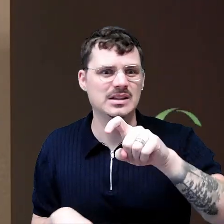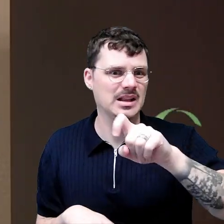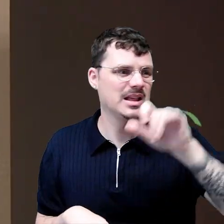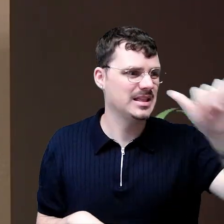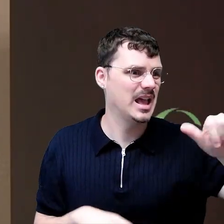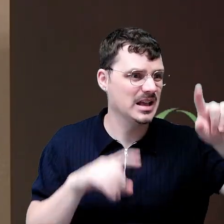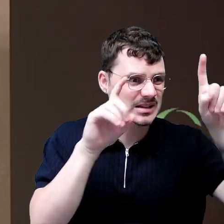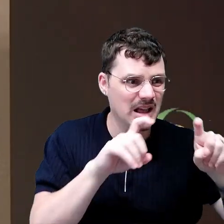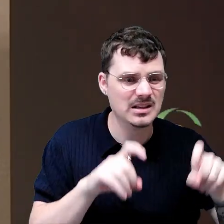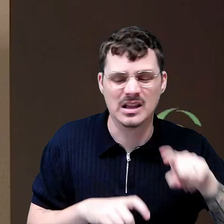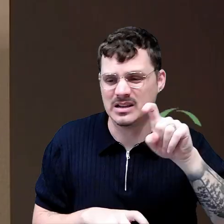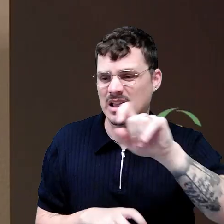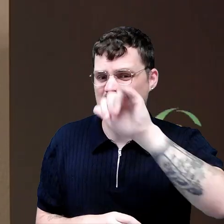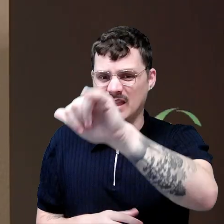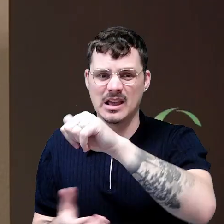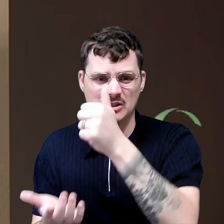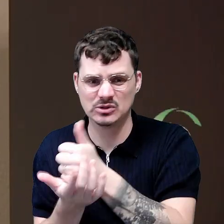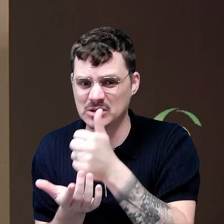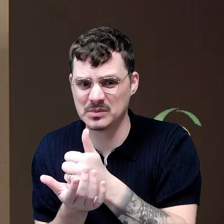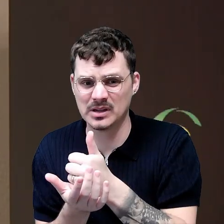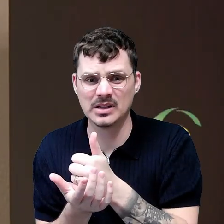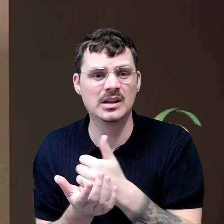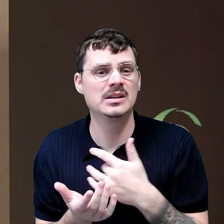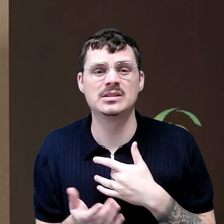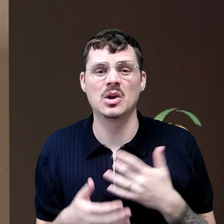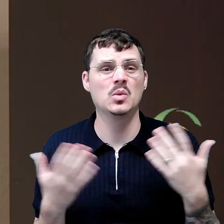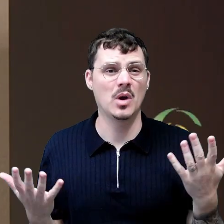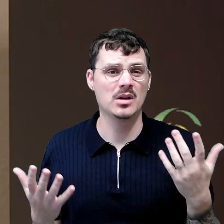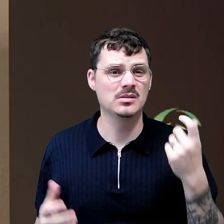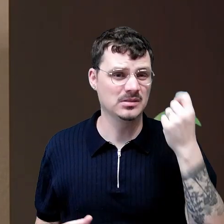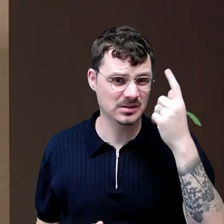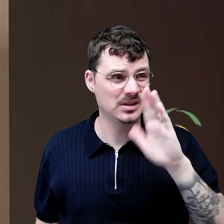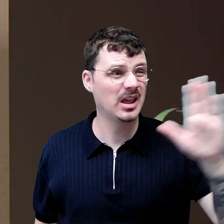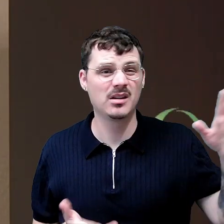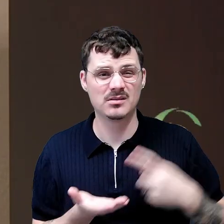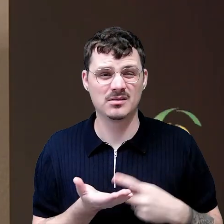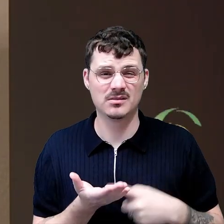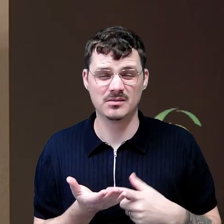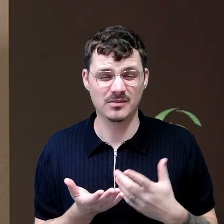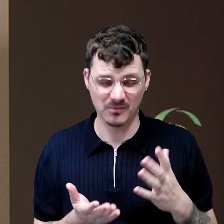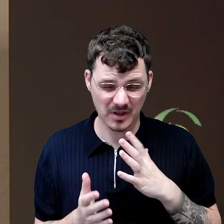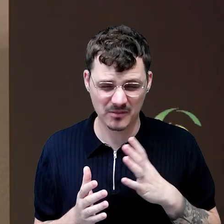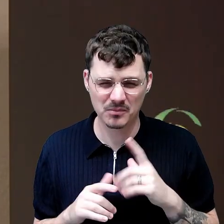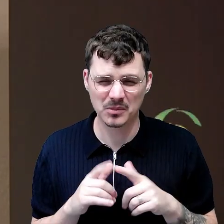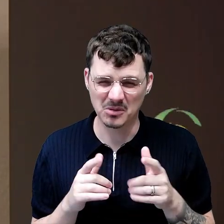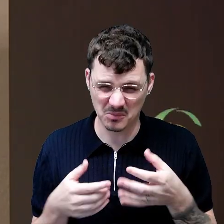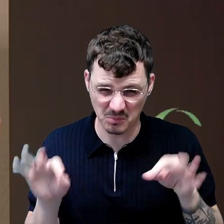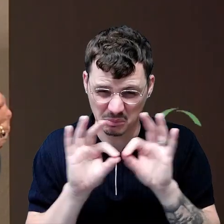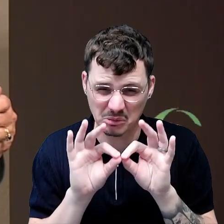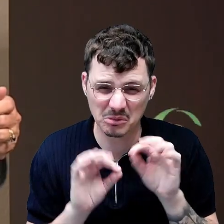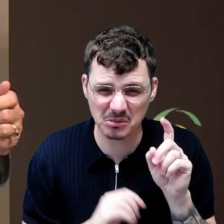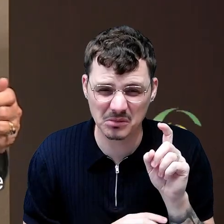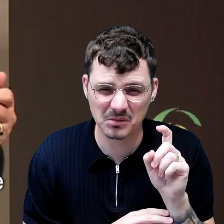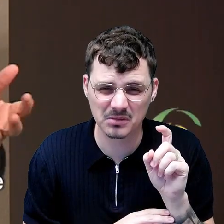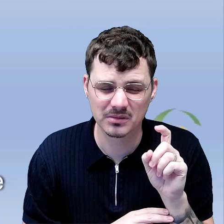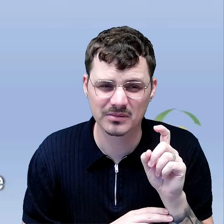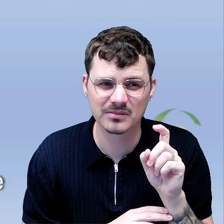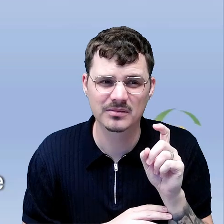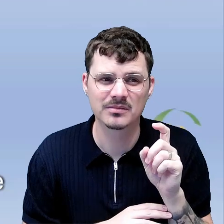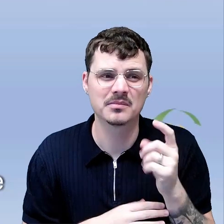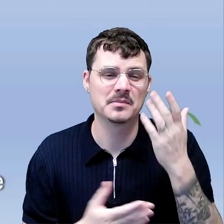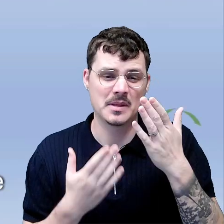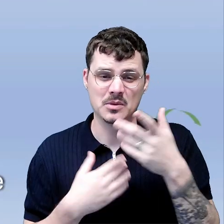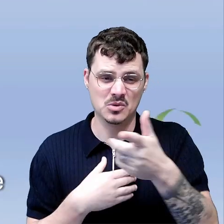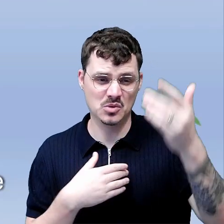needs this treatment. The pushback is, well, does it make any difference? Well, some of you